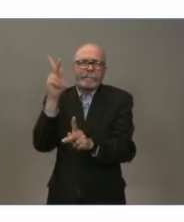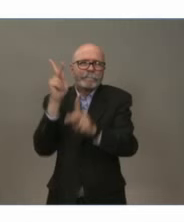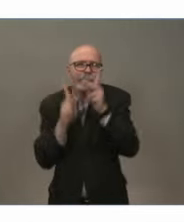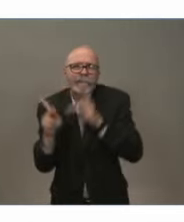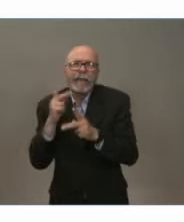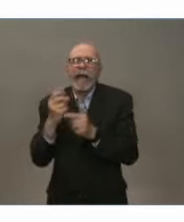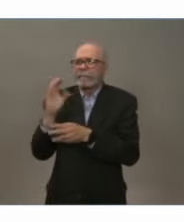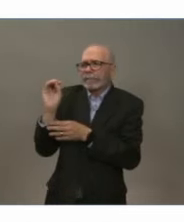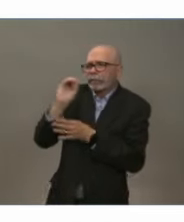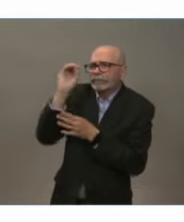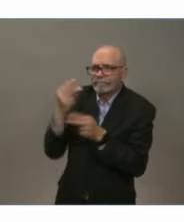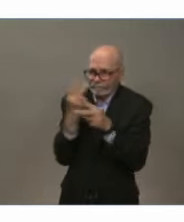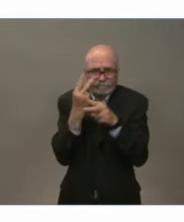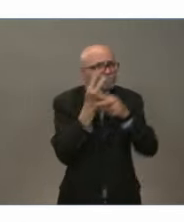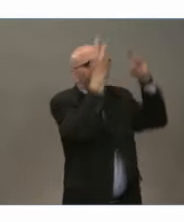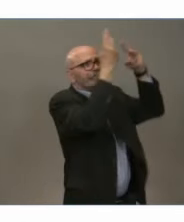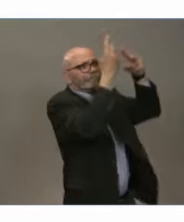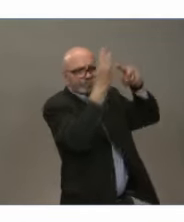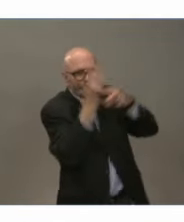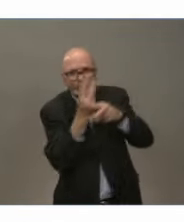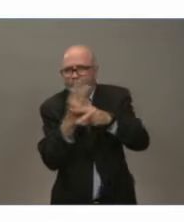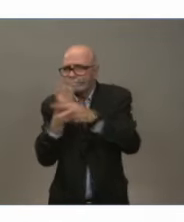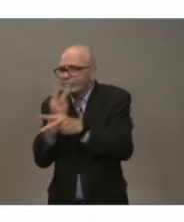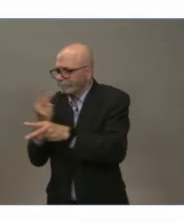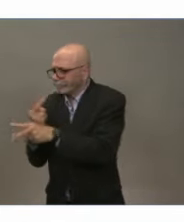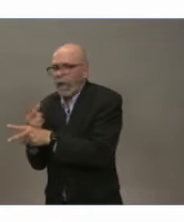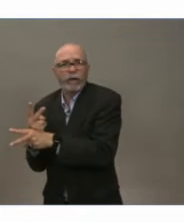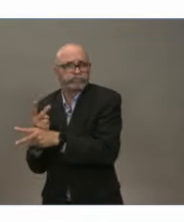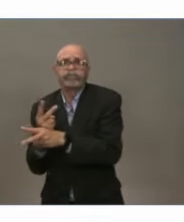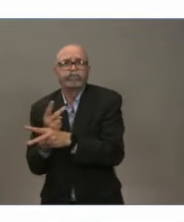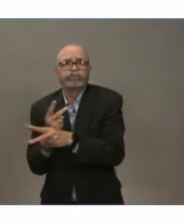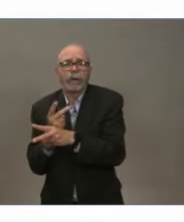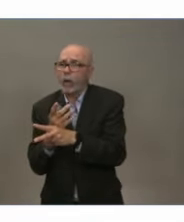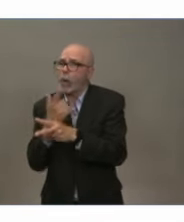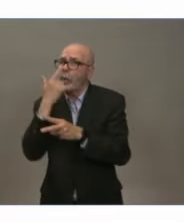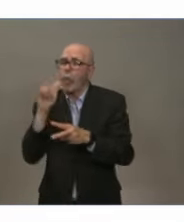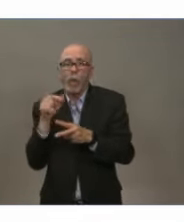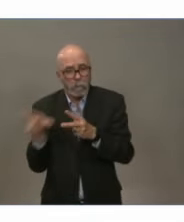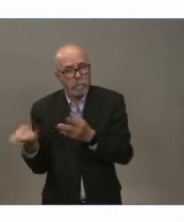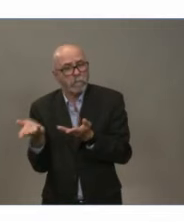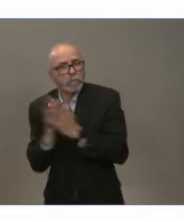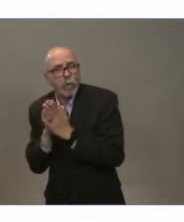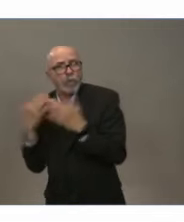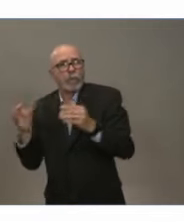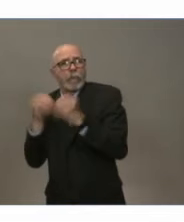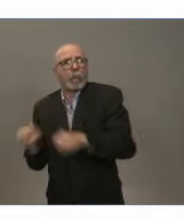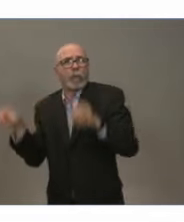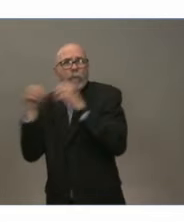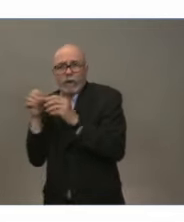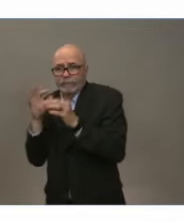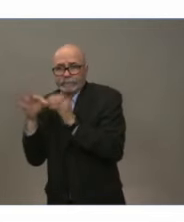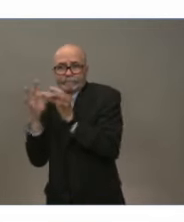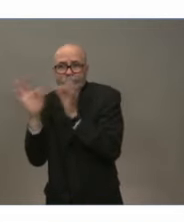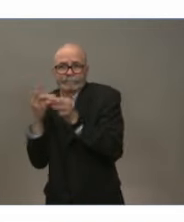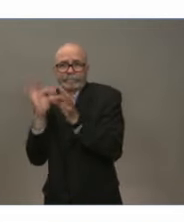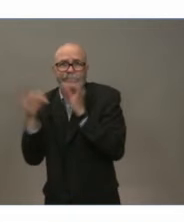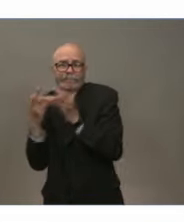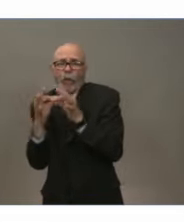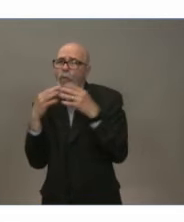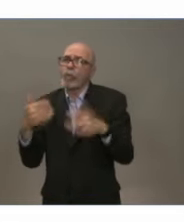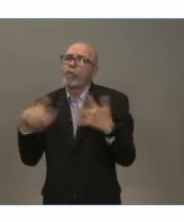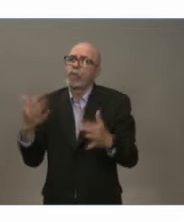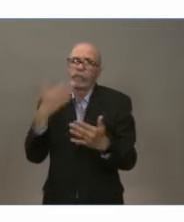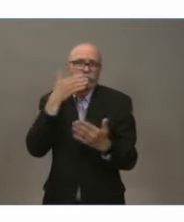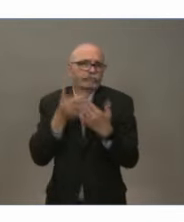necessary strategy. We have built the lab capacity, so we're now testing in the last 4 days over an average of 1,000